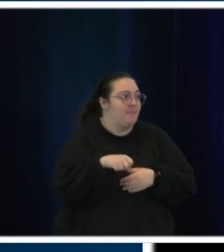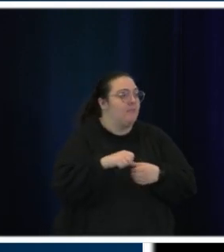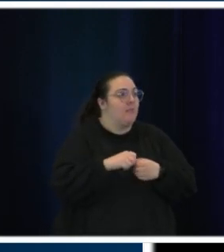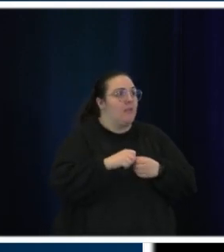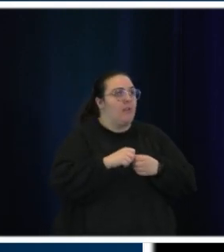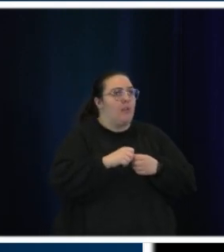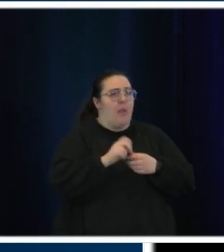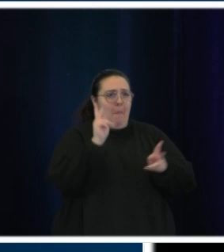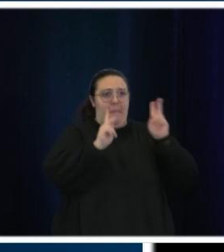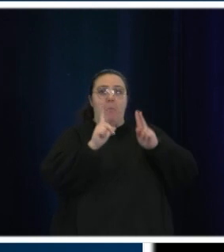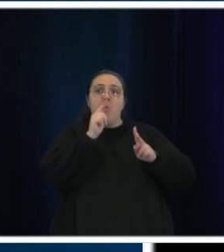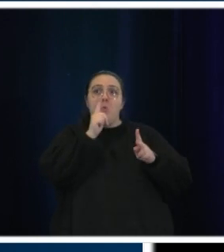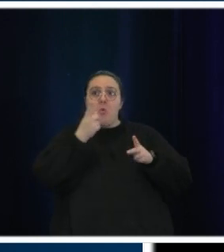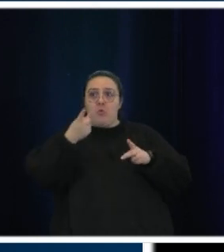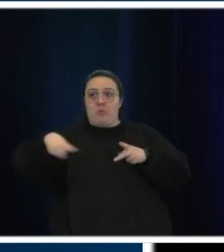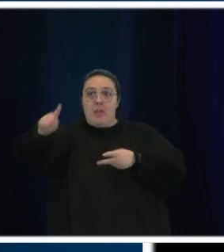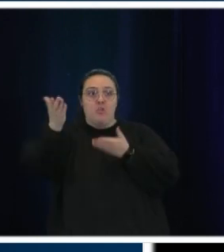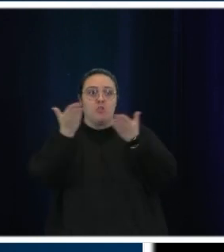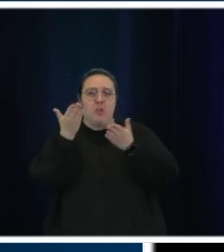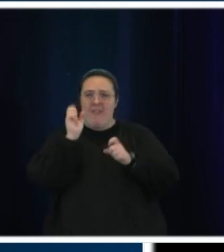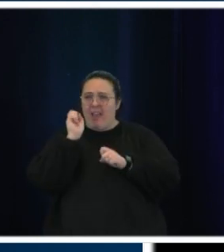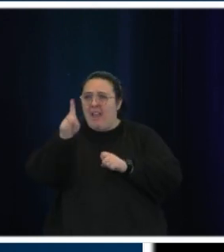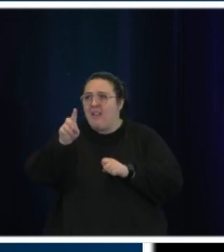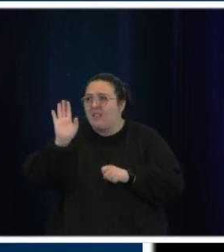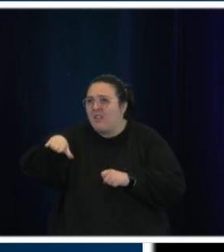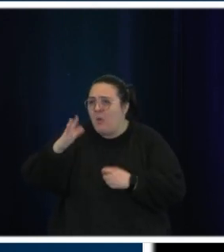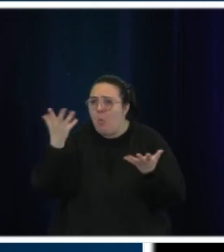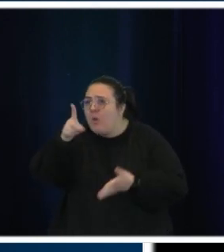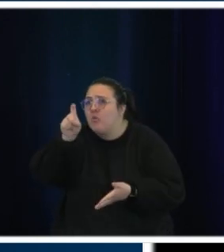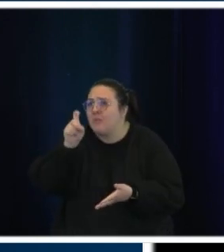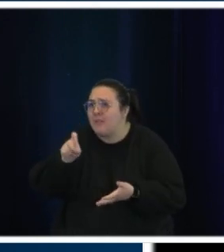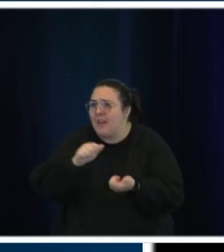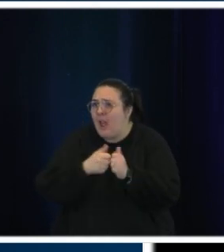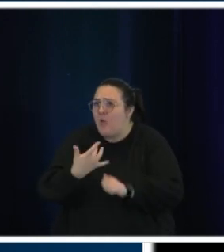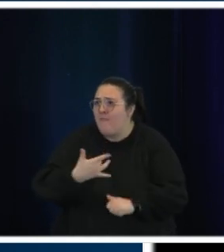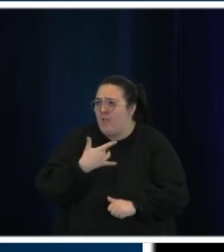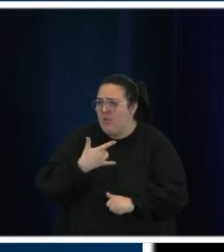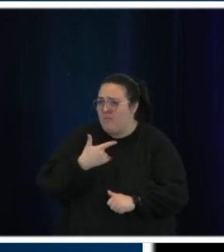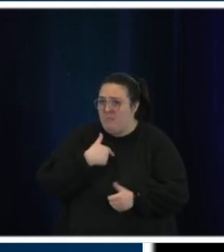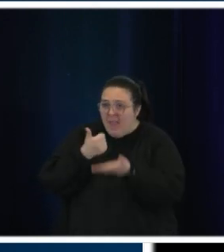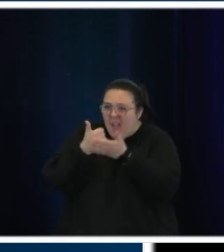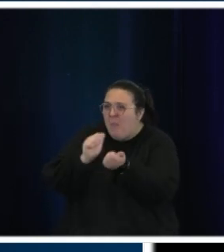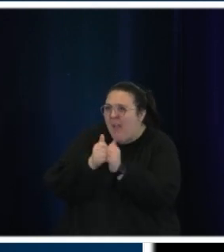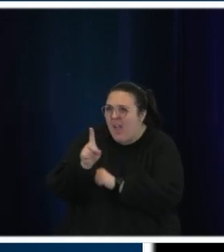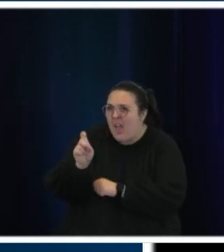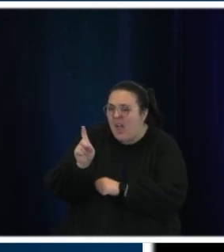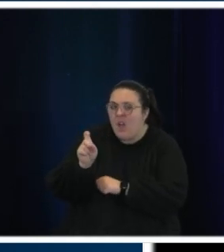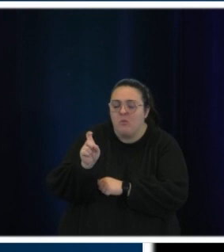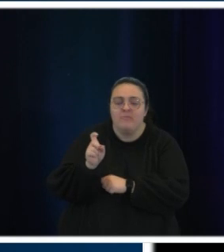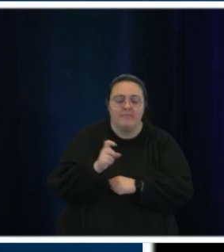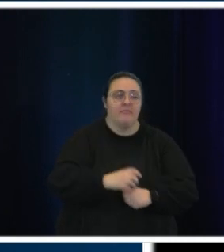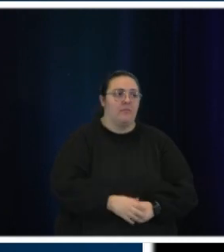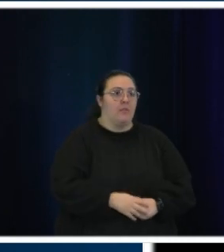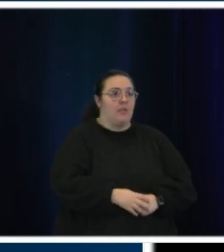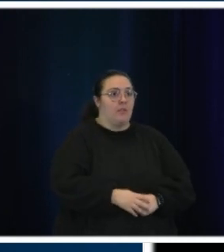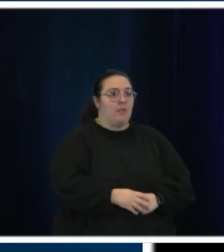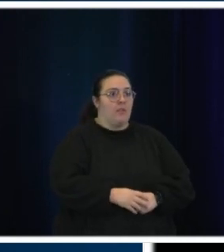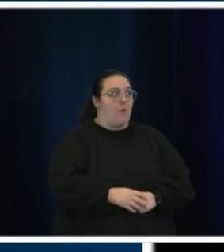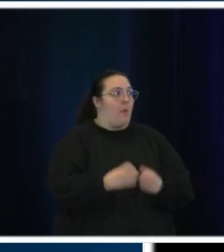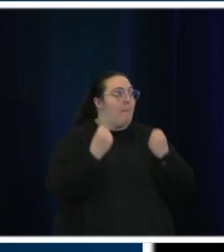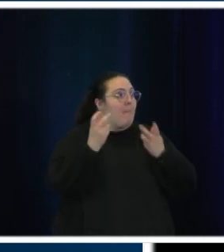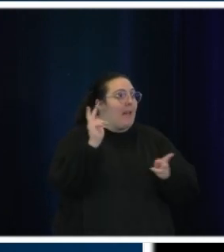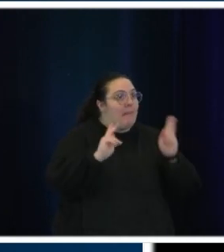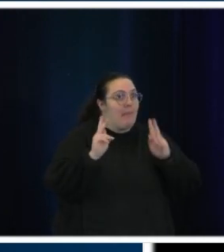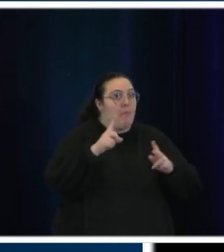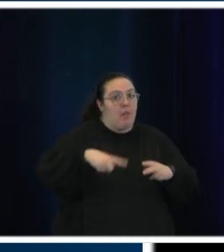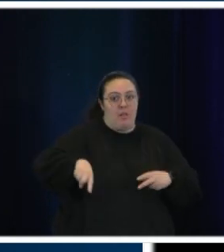industry, how are they feeling? What do they need? I think there are so many people now who are hungry as a result